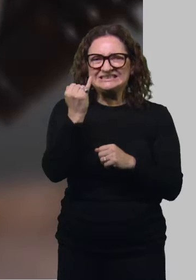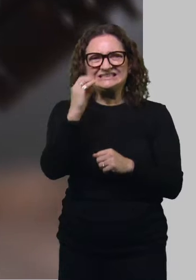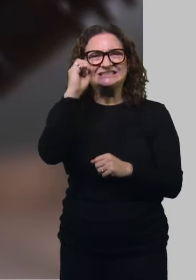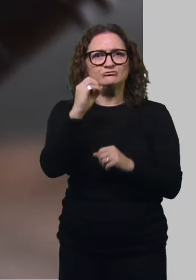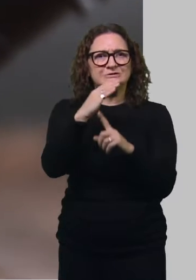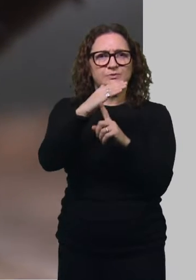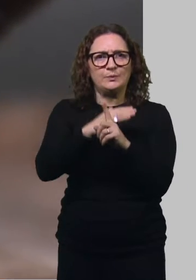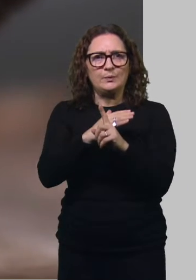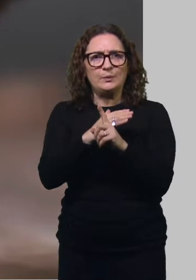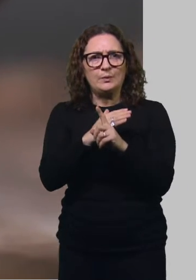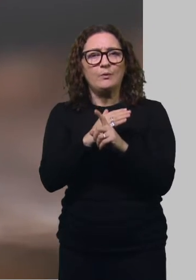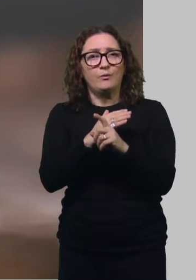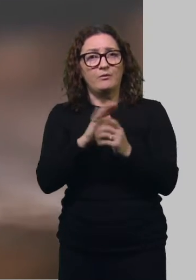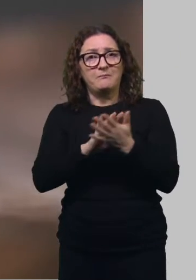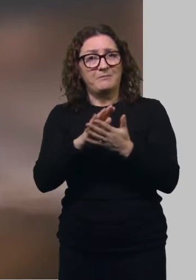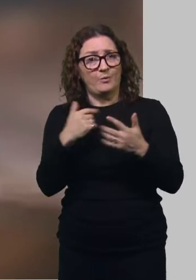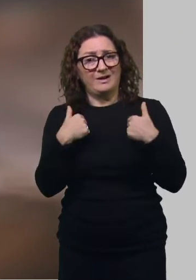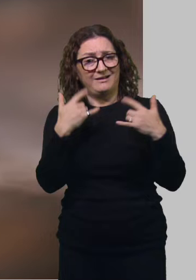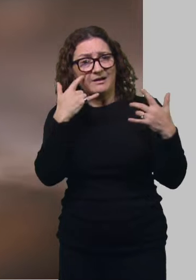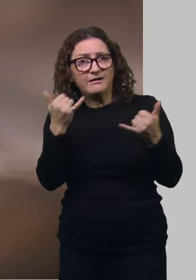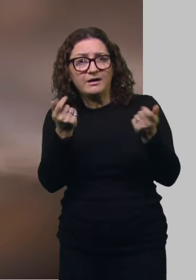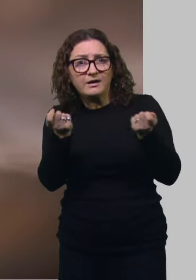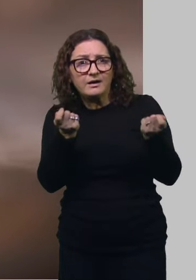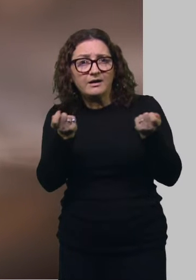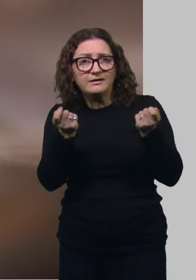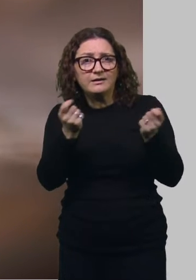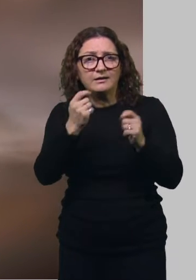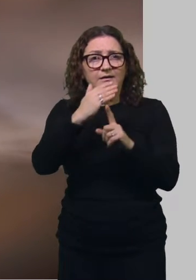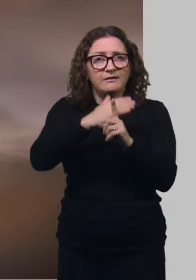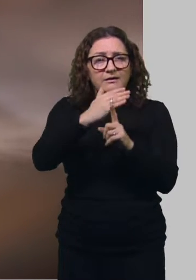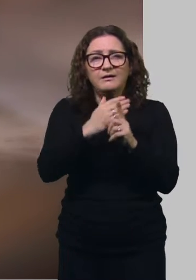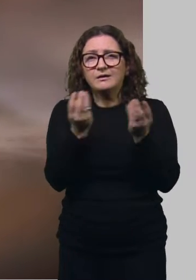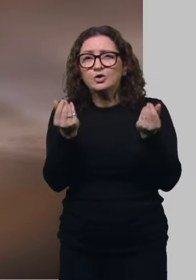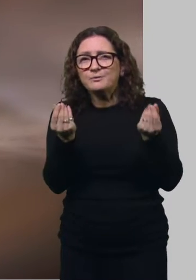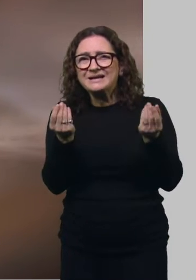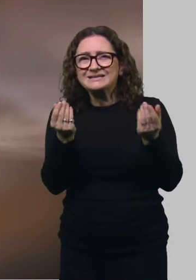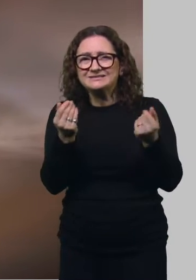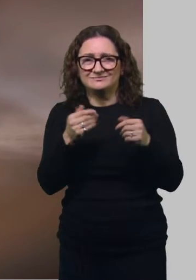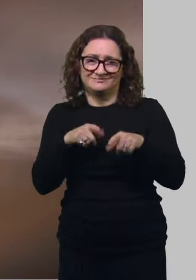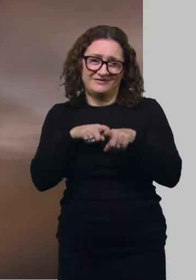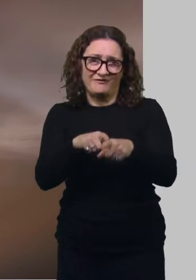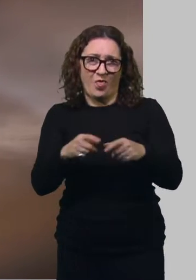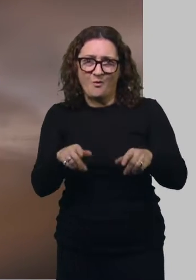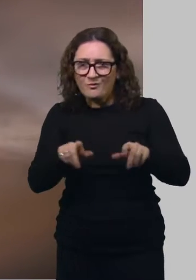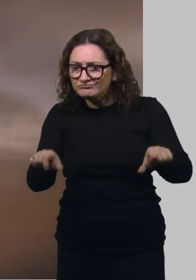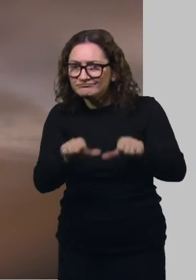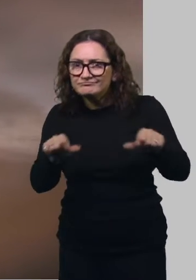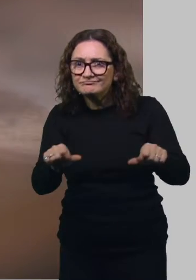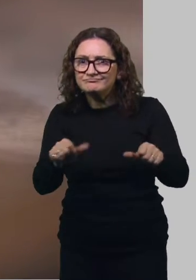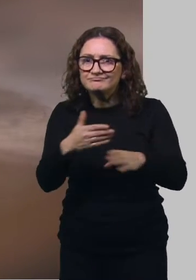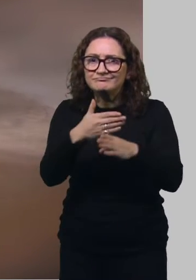humidity following best practice guides. If the humidity is too high, documents become moist and mold can